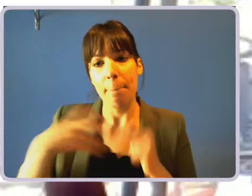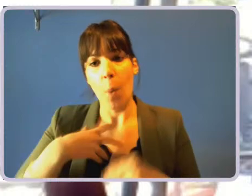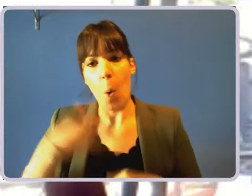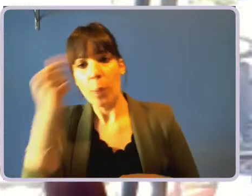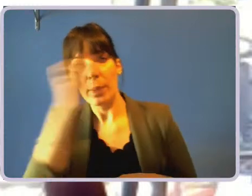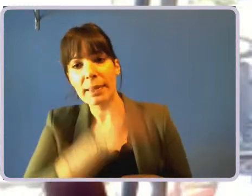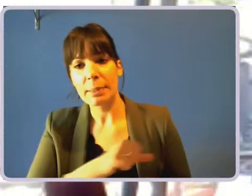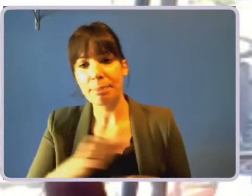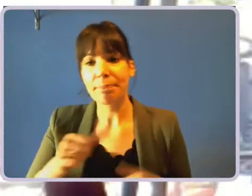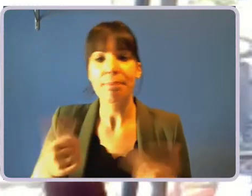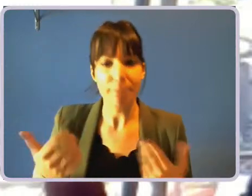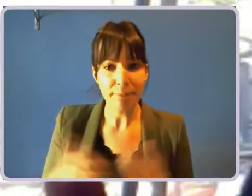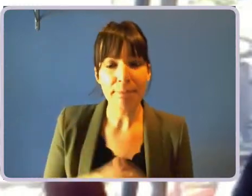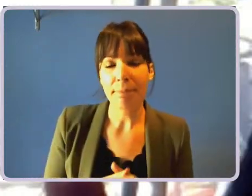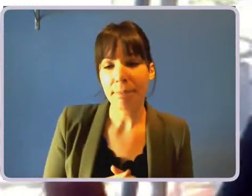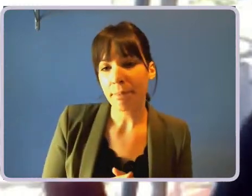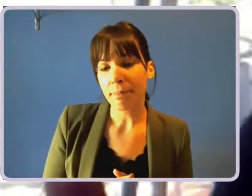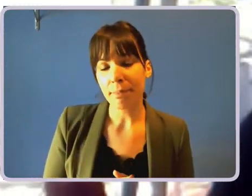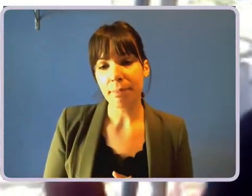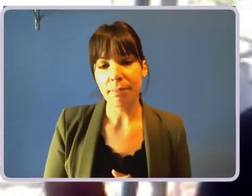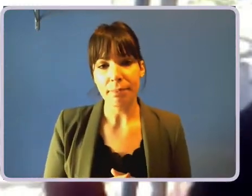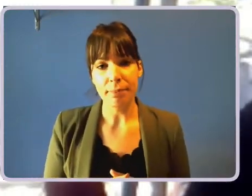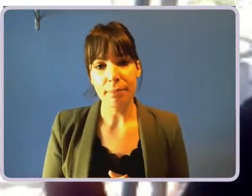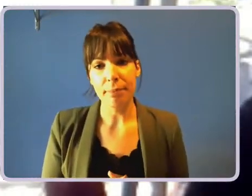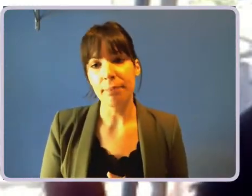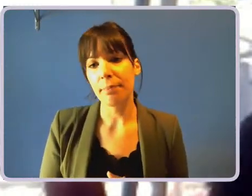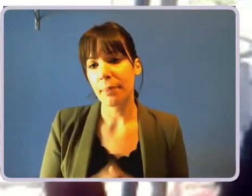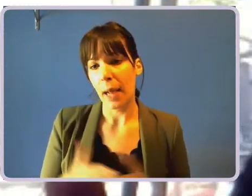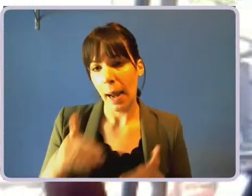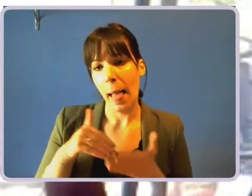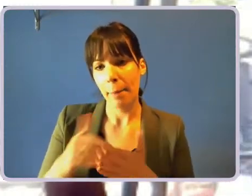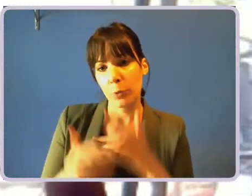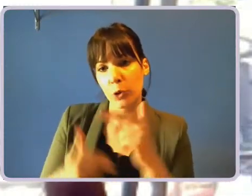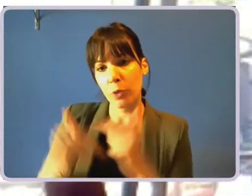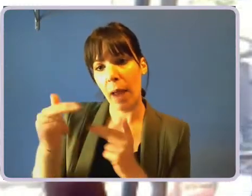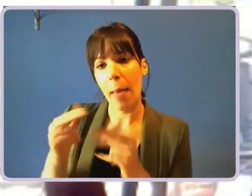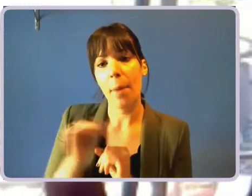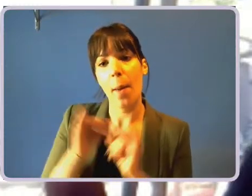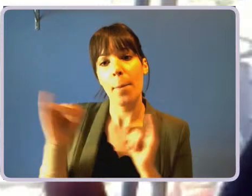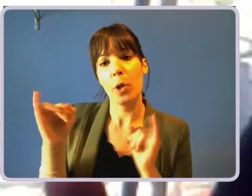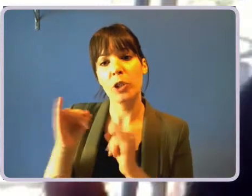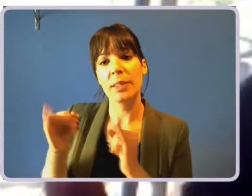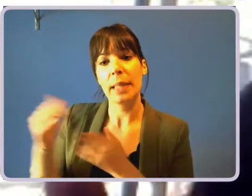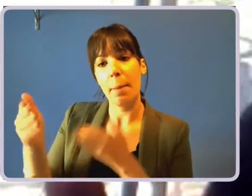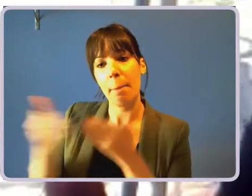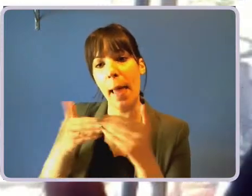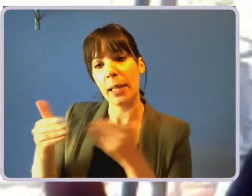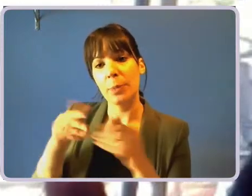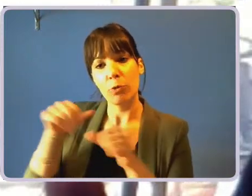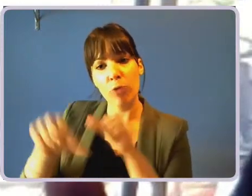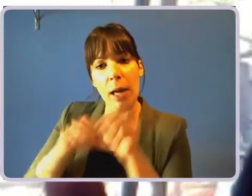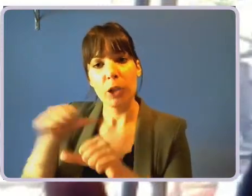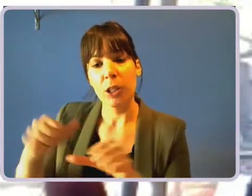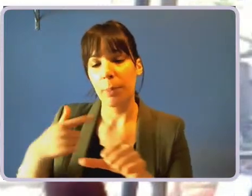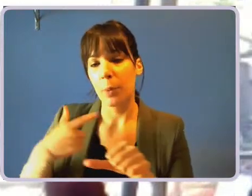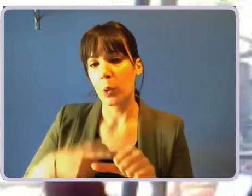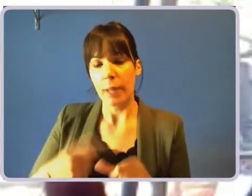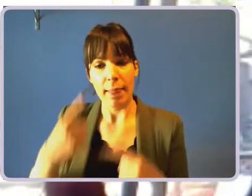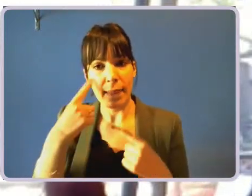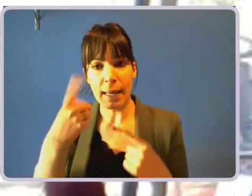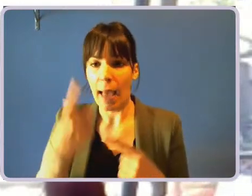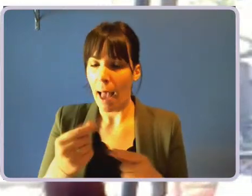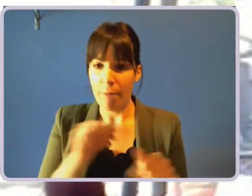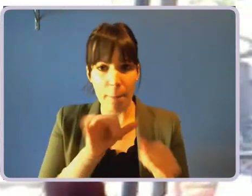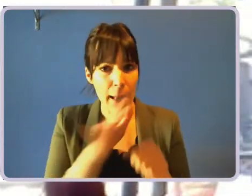into our practice in emergency management, because I think there are incredible strengths, resiliences,